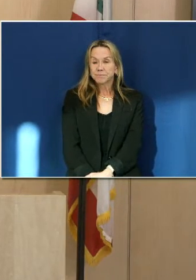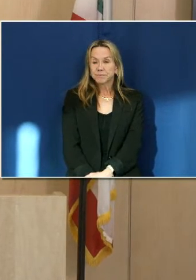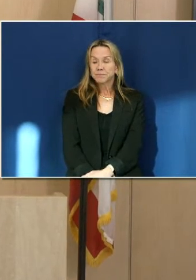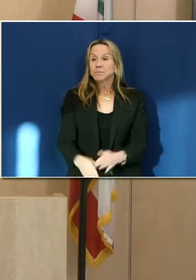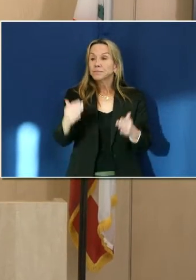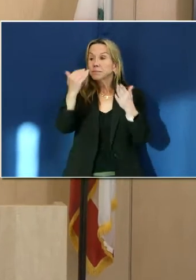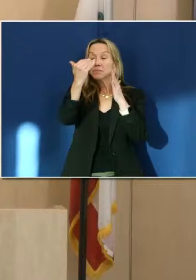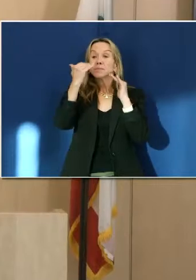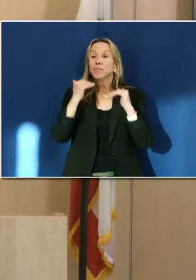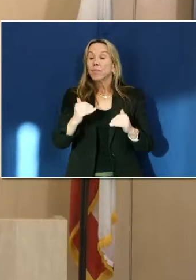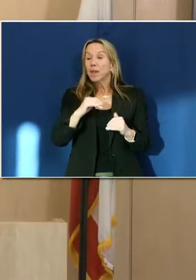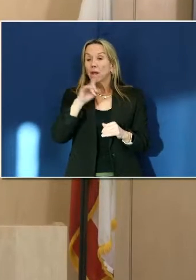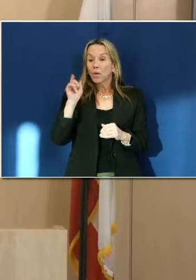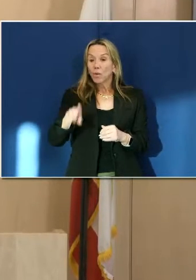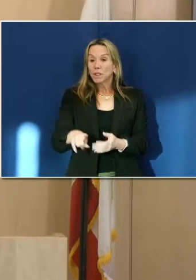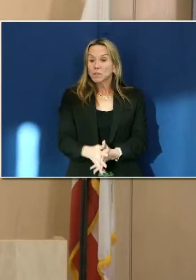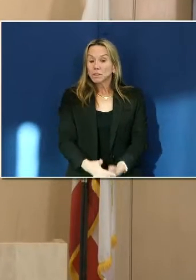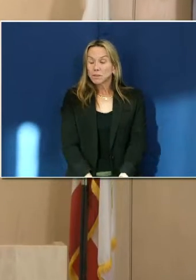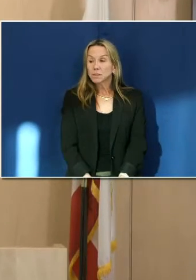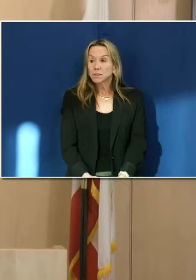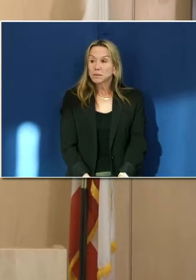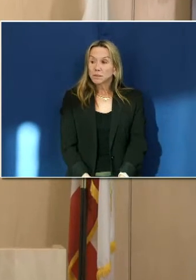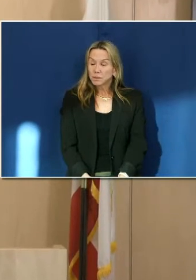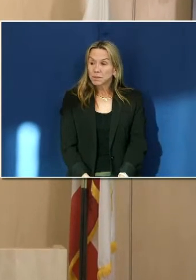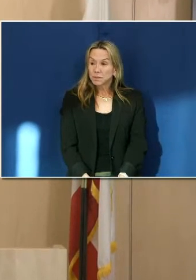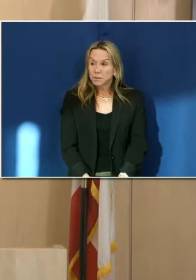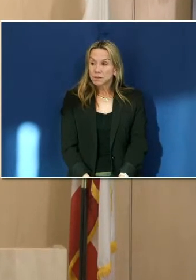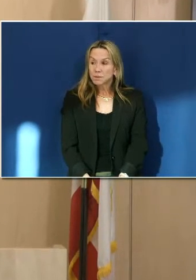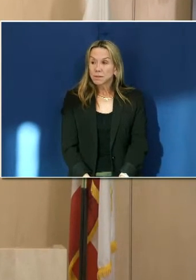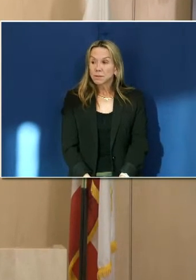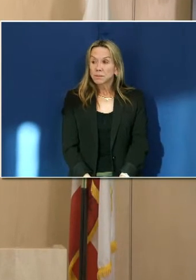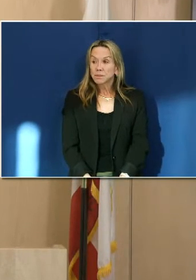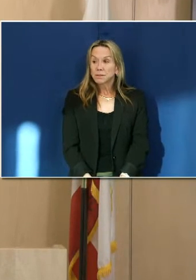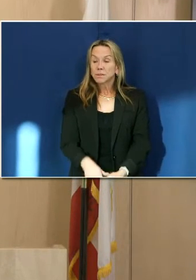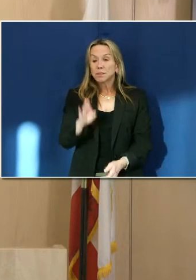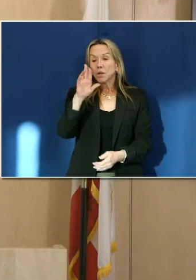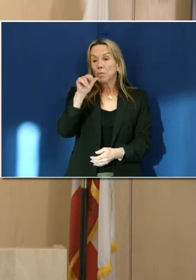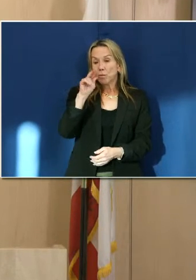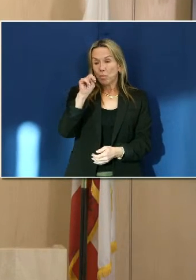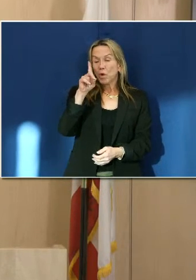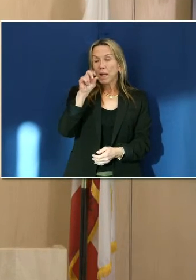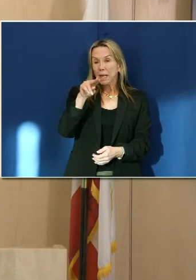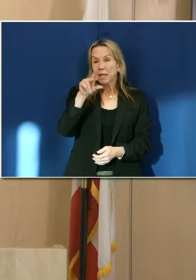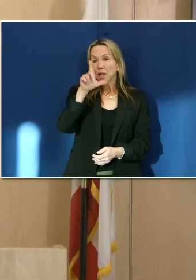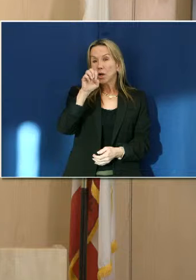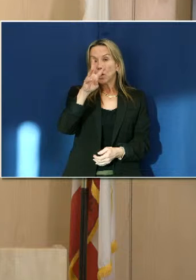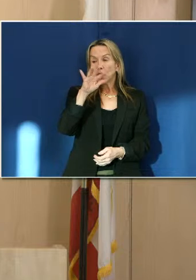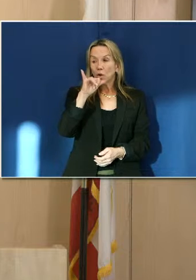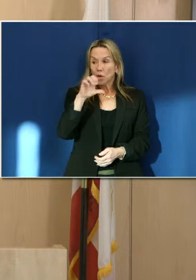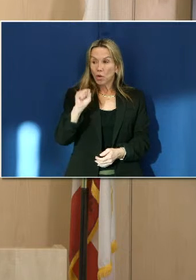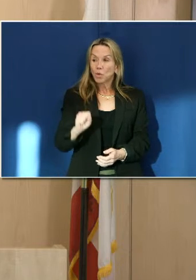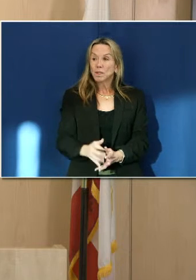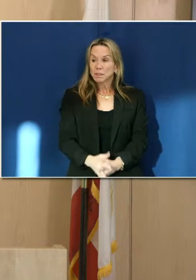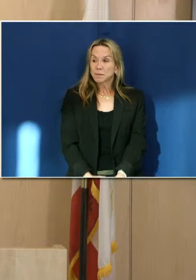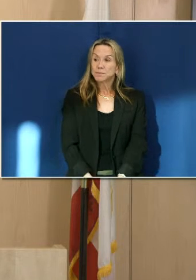Okay, let's go to the next question. Okay, the next question will be from Brandon Lewis with,